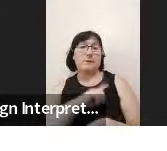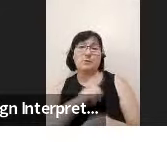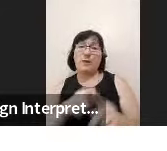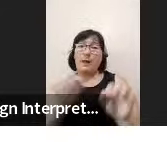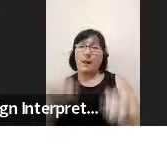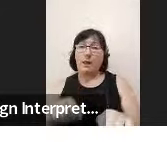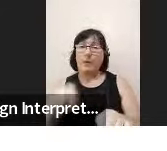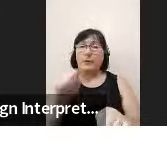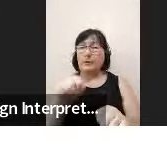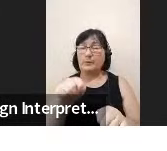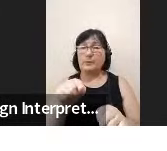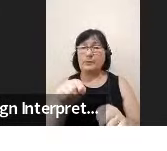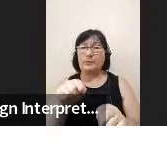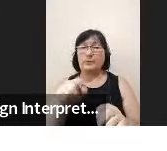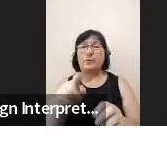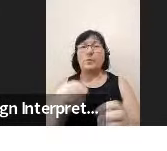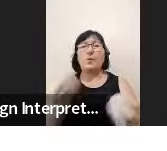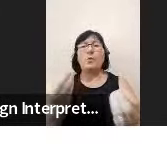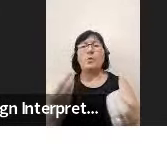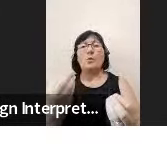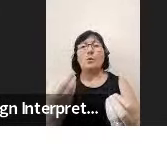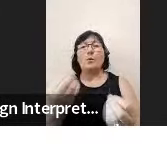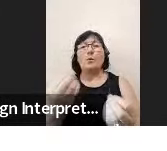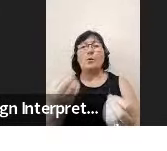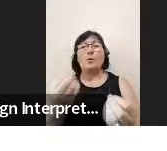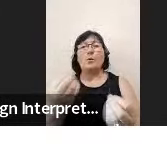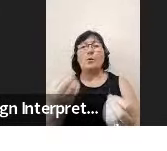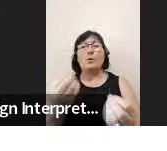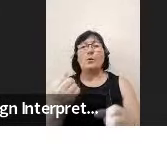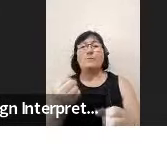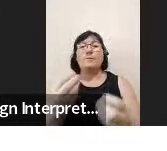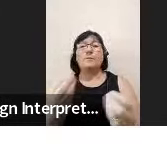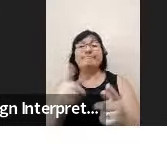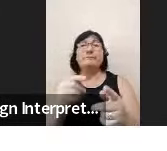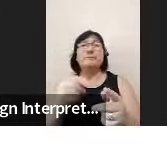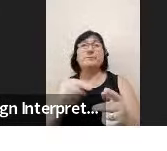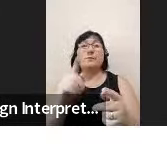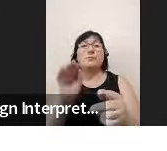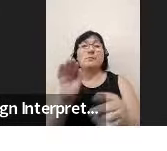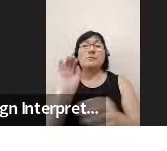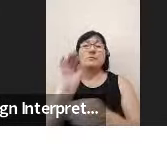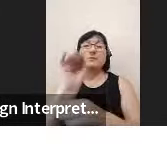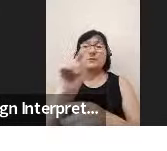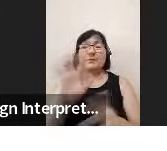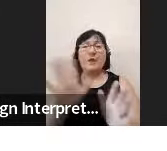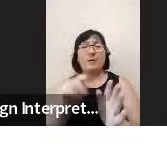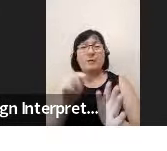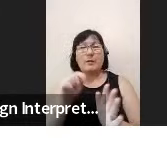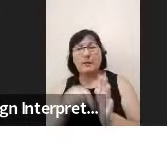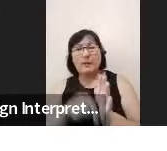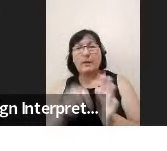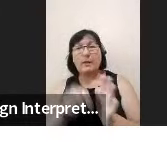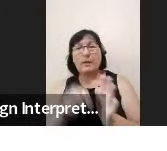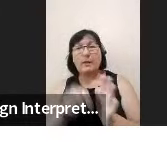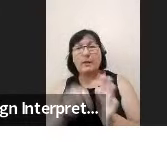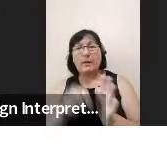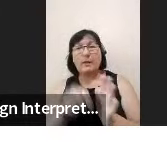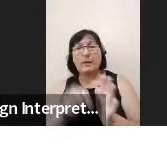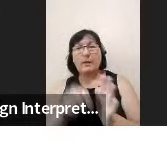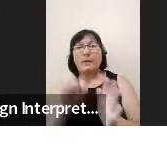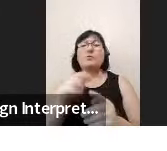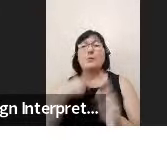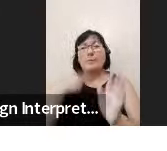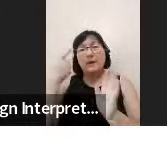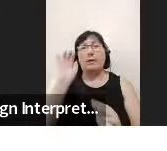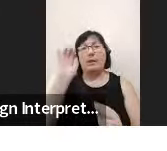through without detailed scrutiny, because we are going to be auditing you later. So should we audit you later and we pick